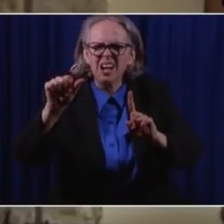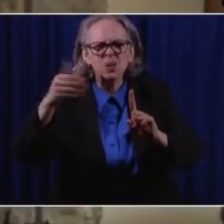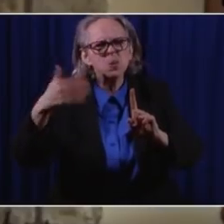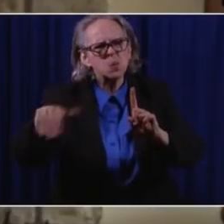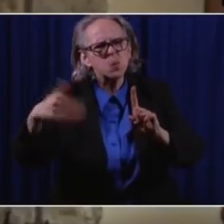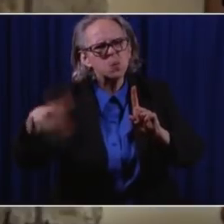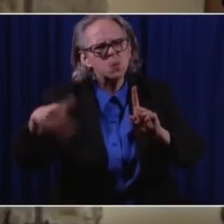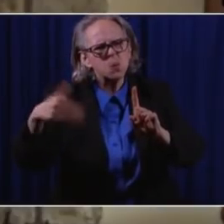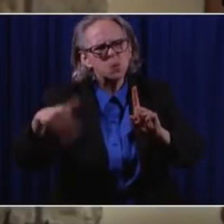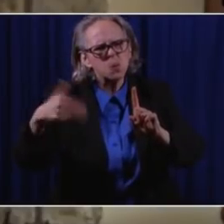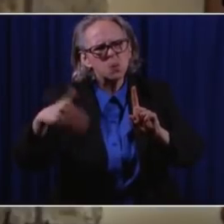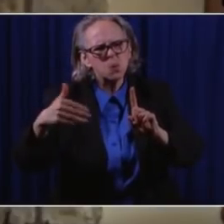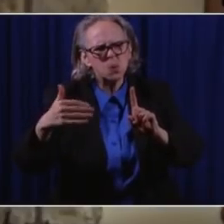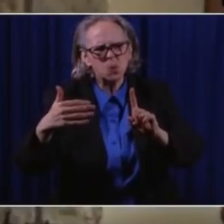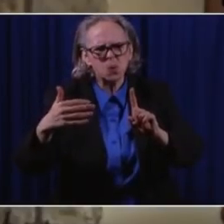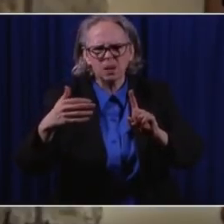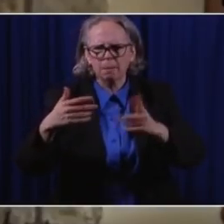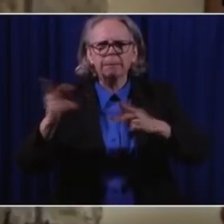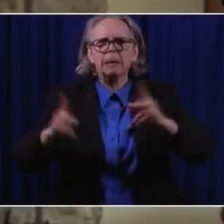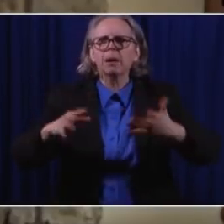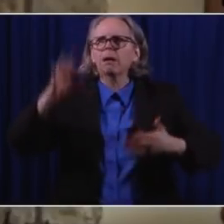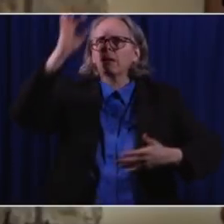unknowing Ohioans.